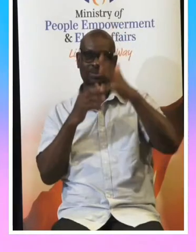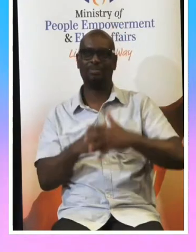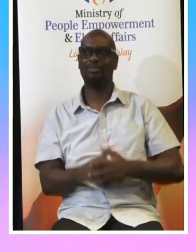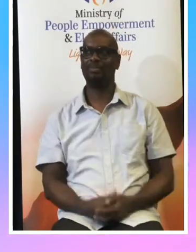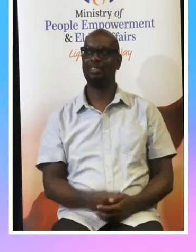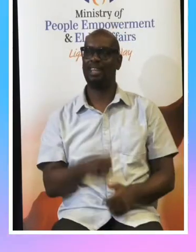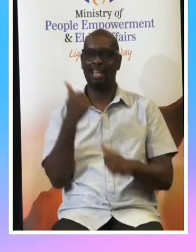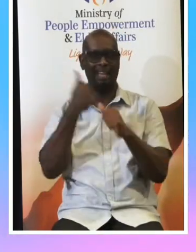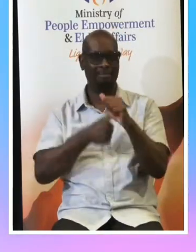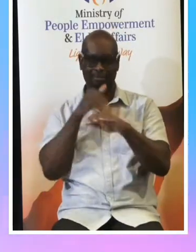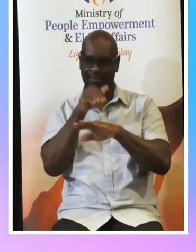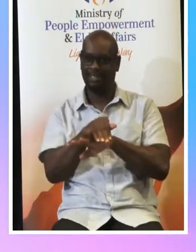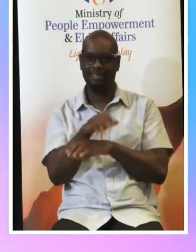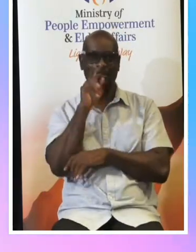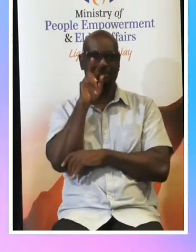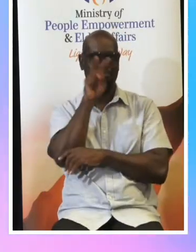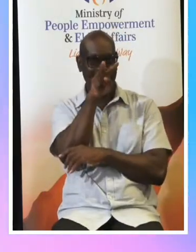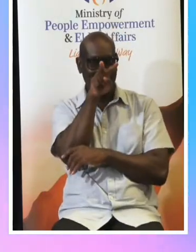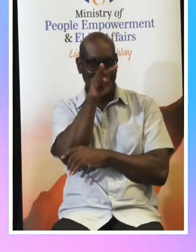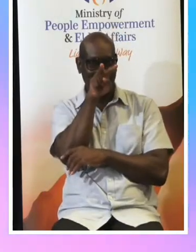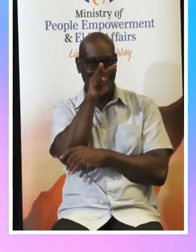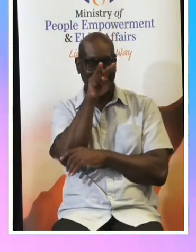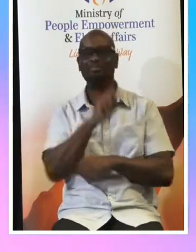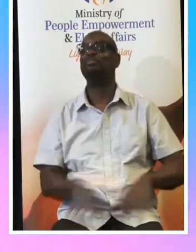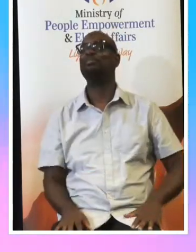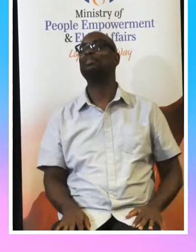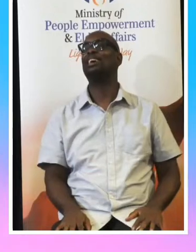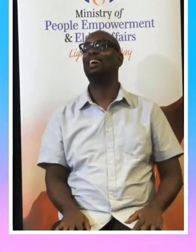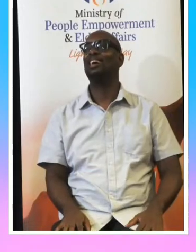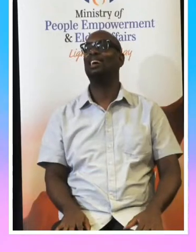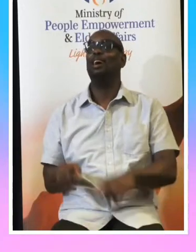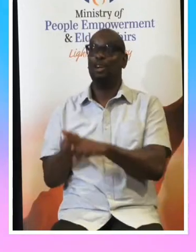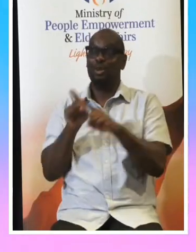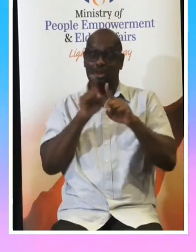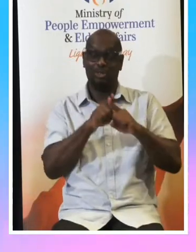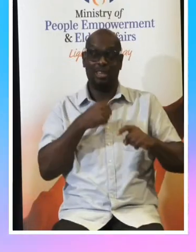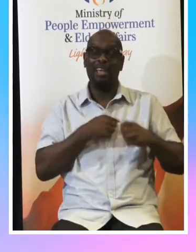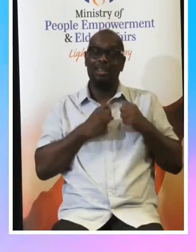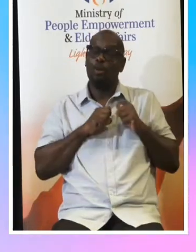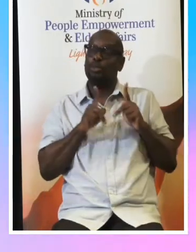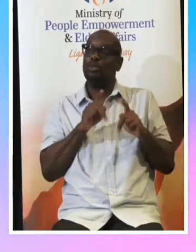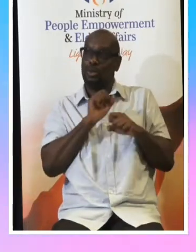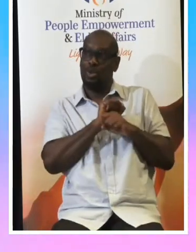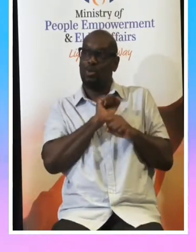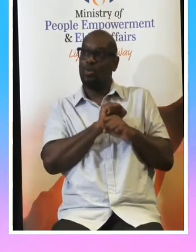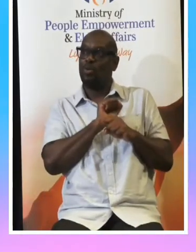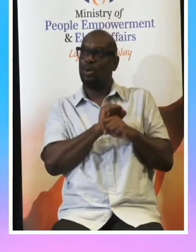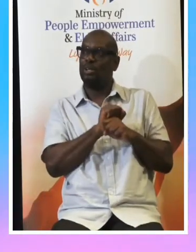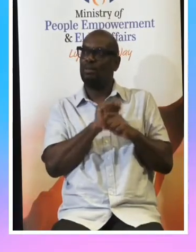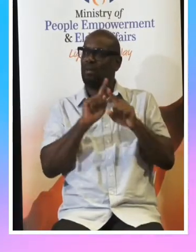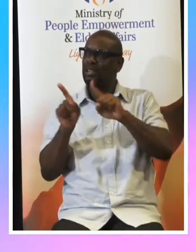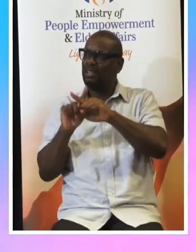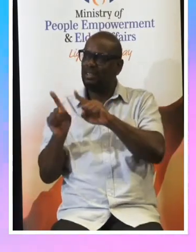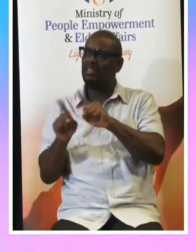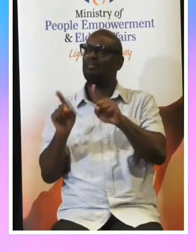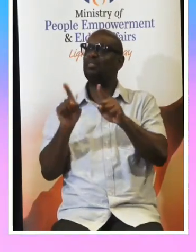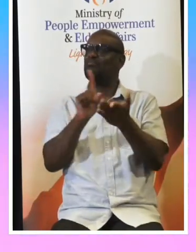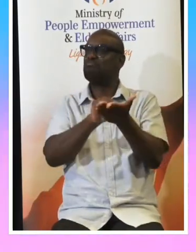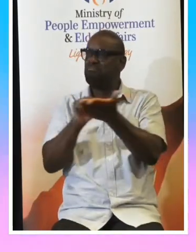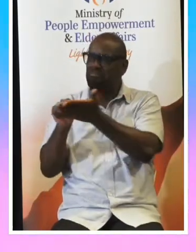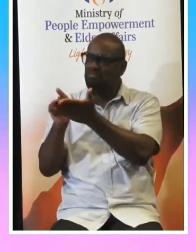I had the opportunity, as Eddie indicated, to intern at media houses, which provided me with the chance to